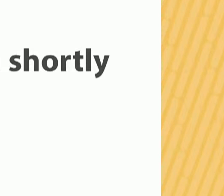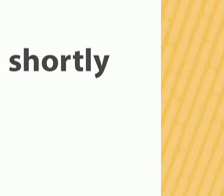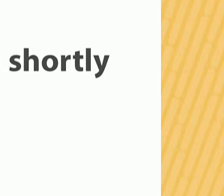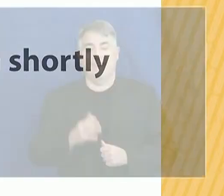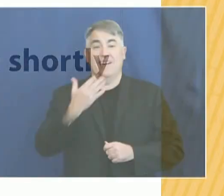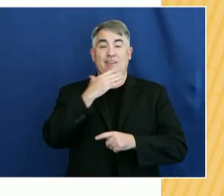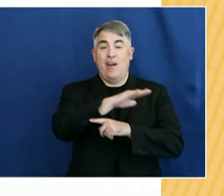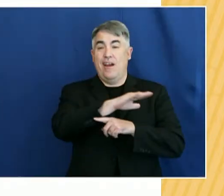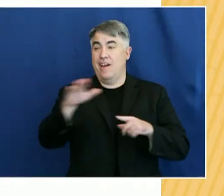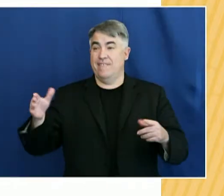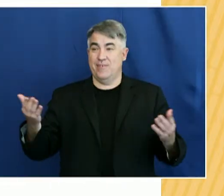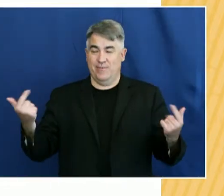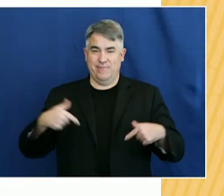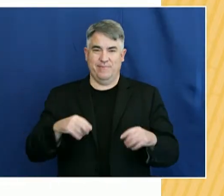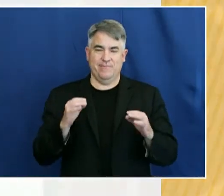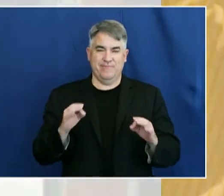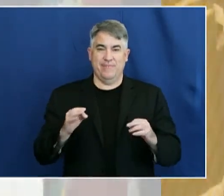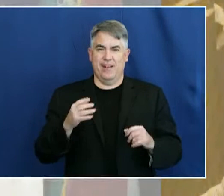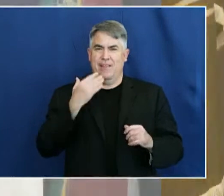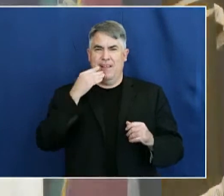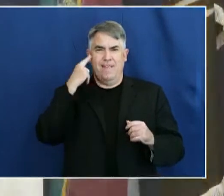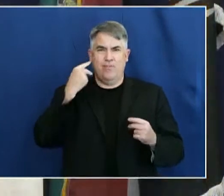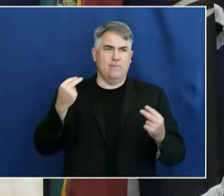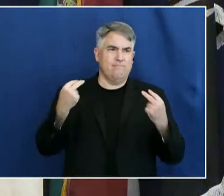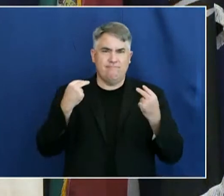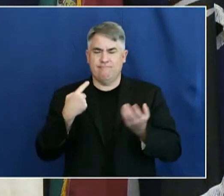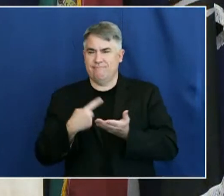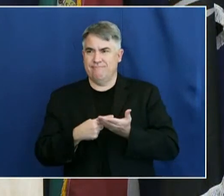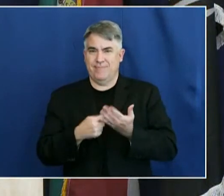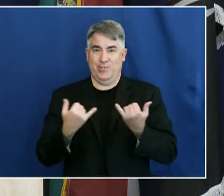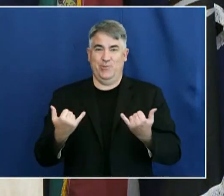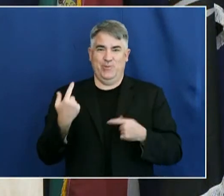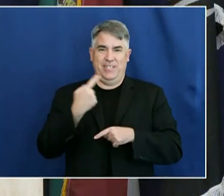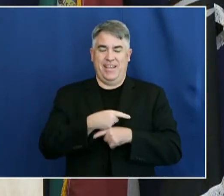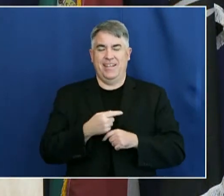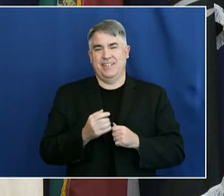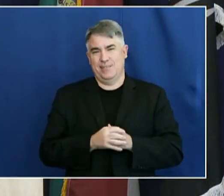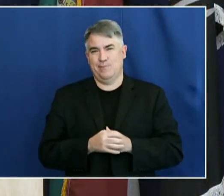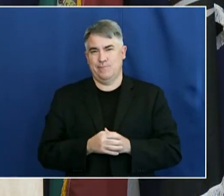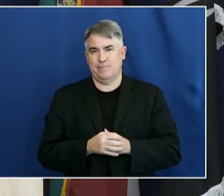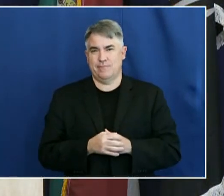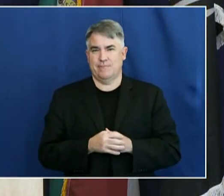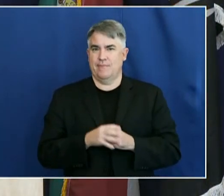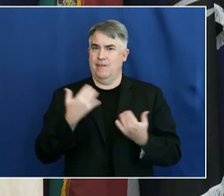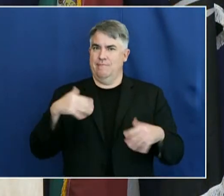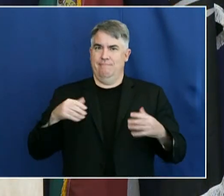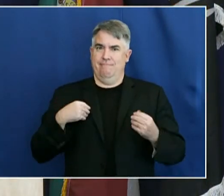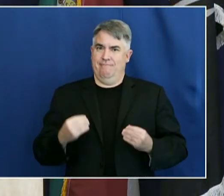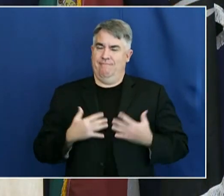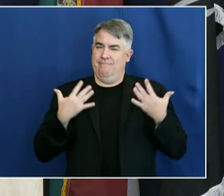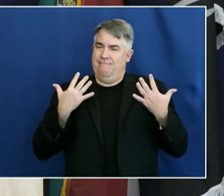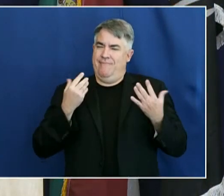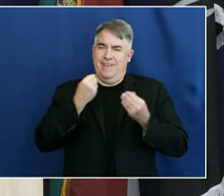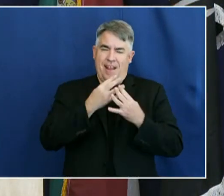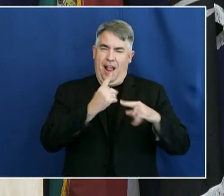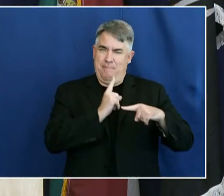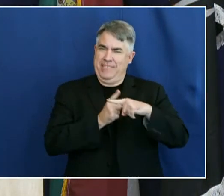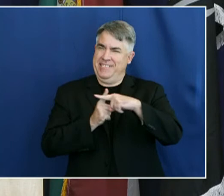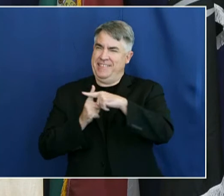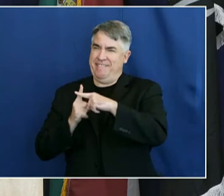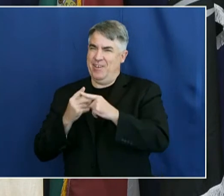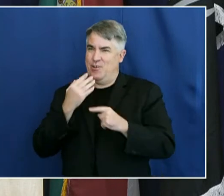Good afternoon. Thank you for joining us today for our COVID update. We continue to see positive direction in pretty much all